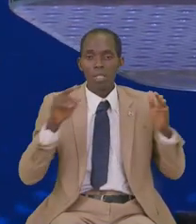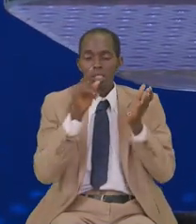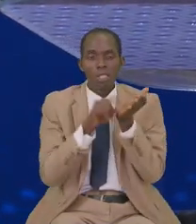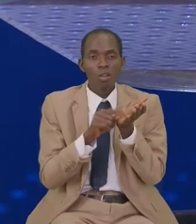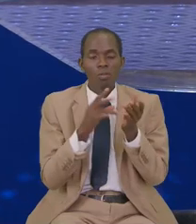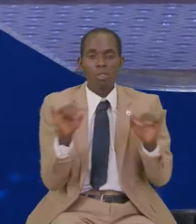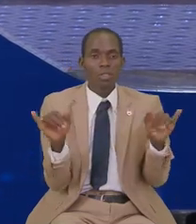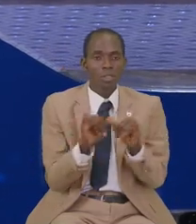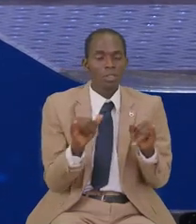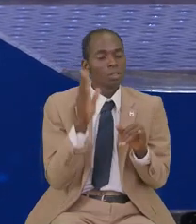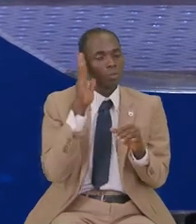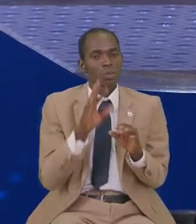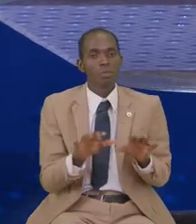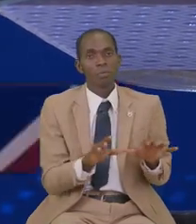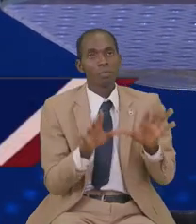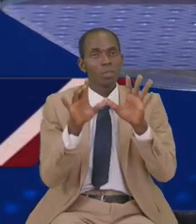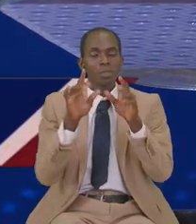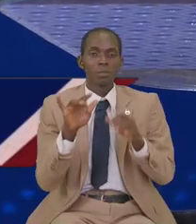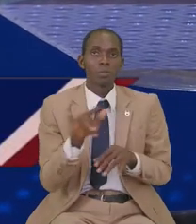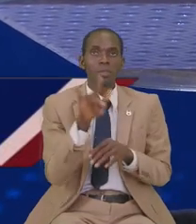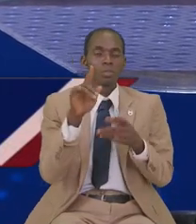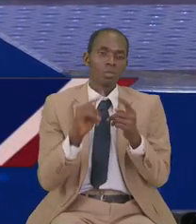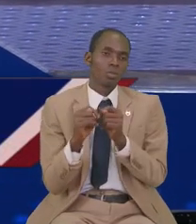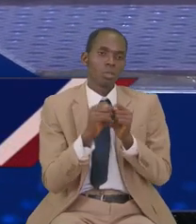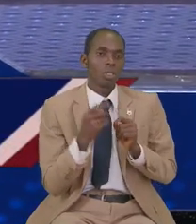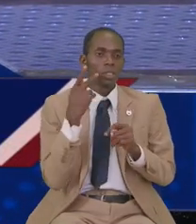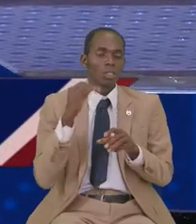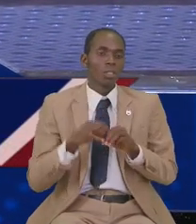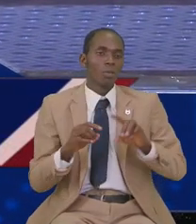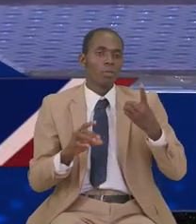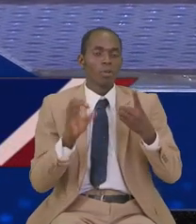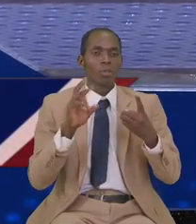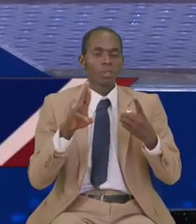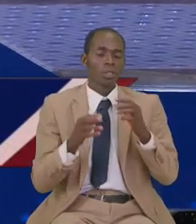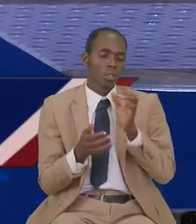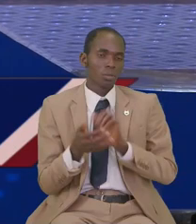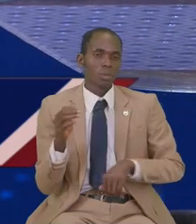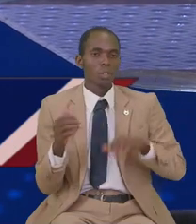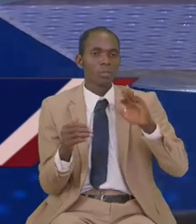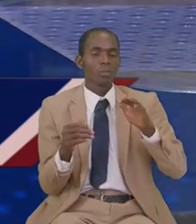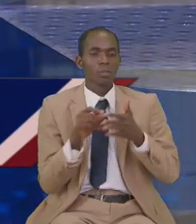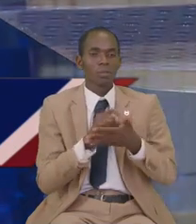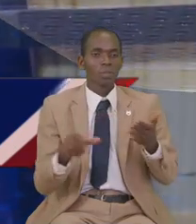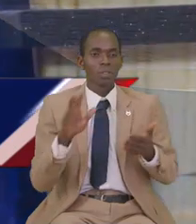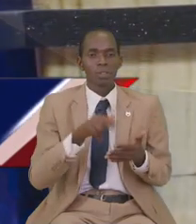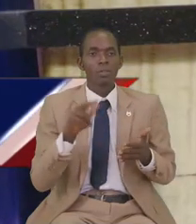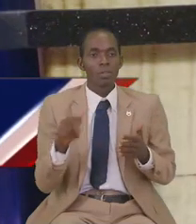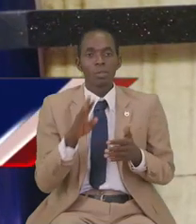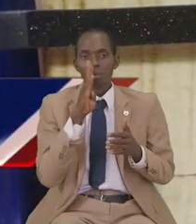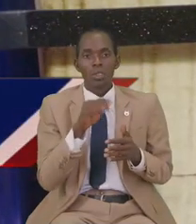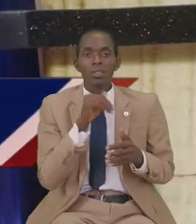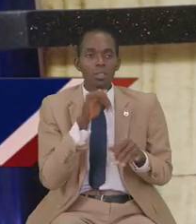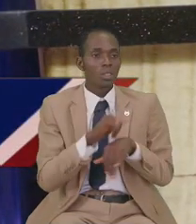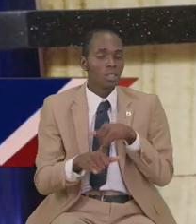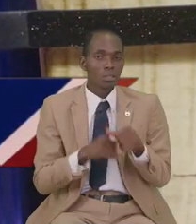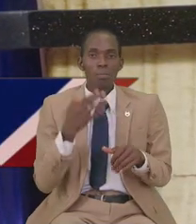Corinthians chapter 15, reading from verse 33. 1 Corinthians chapter 15, verse 33. Be not deceived.